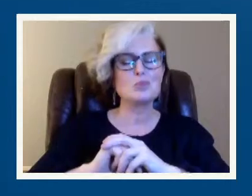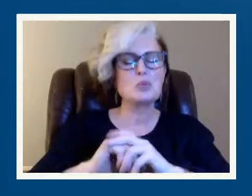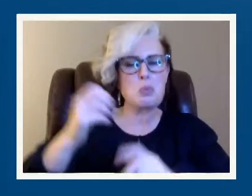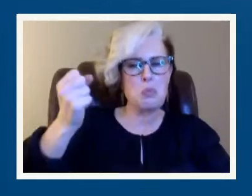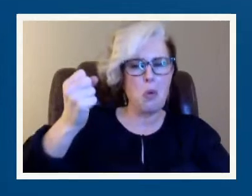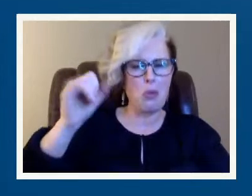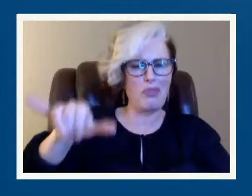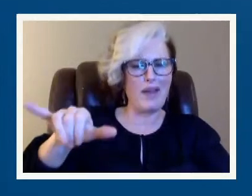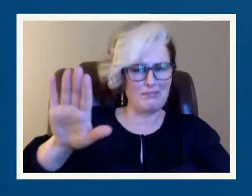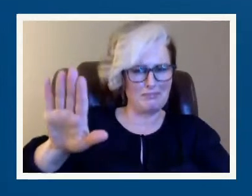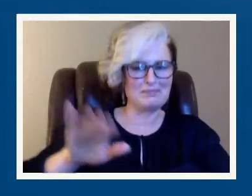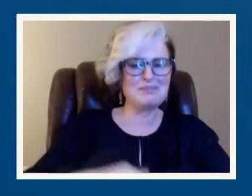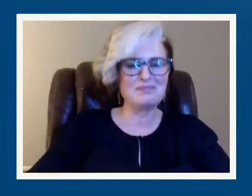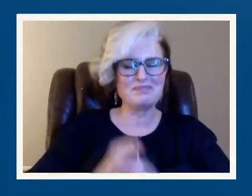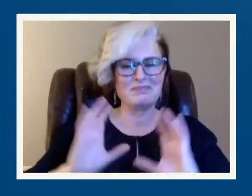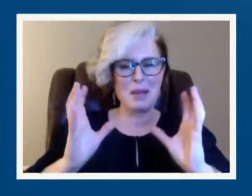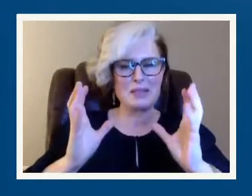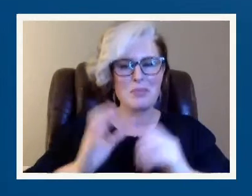them right now.